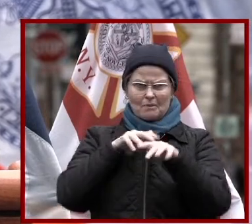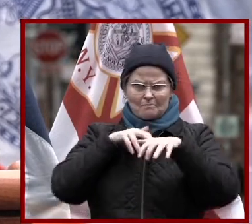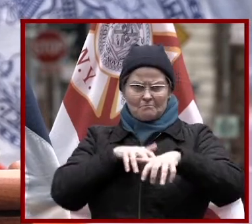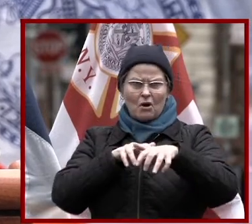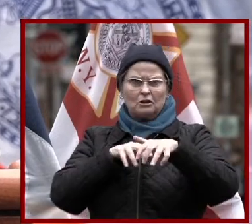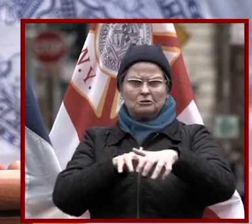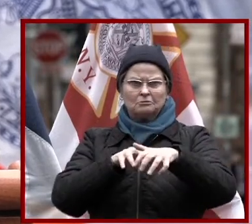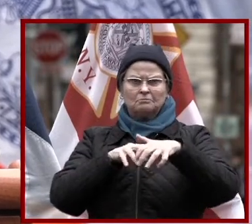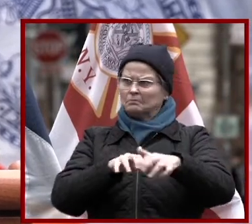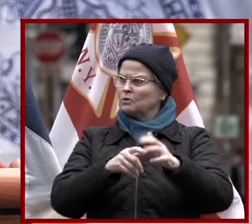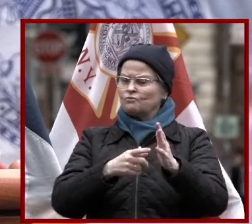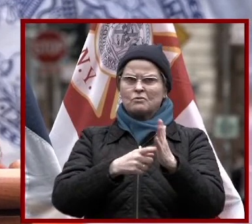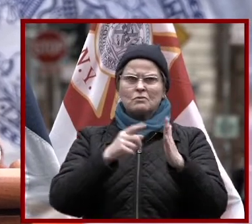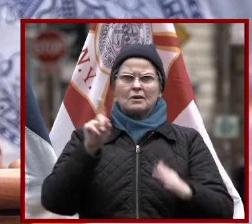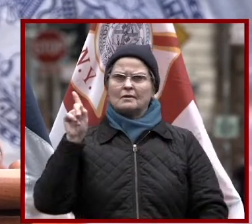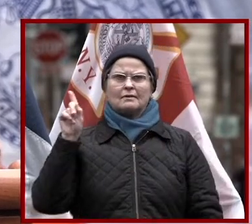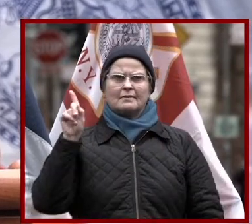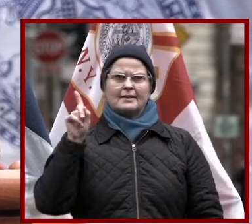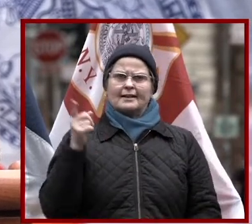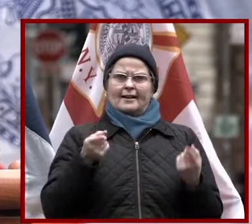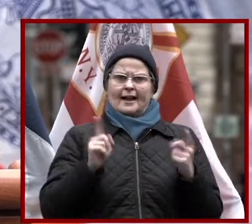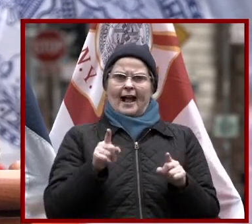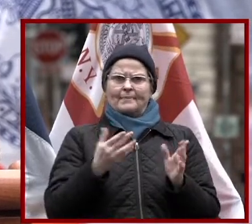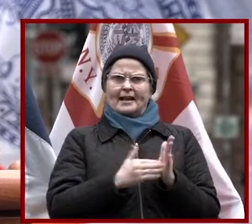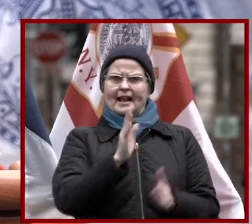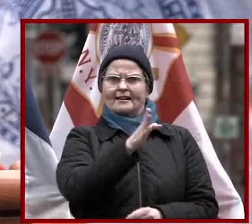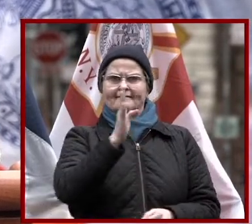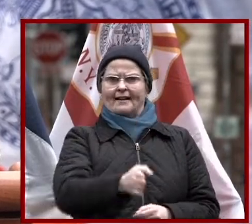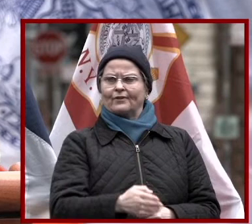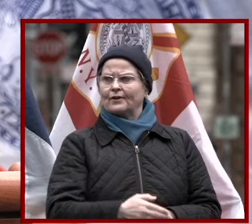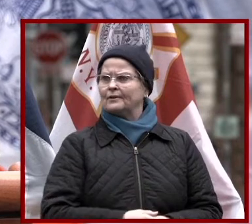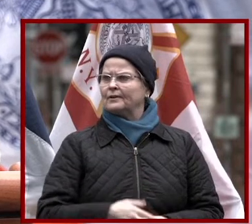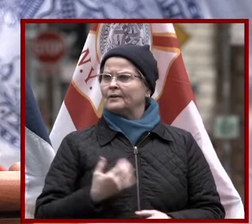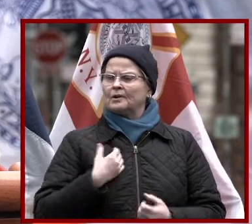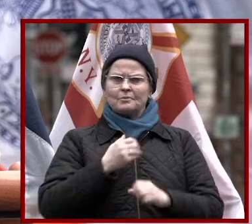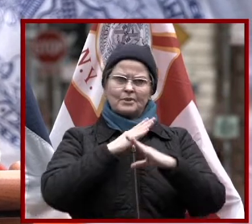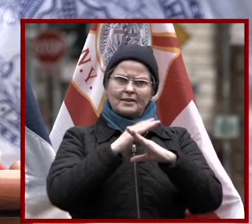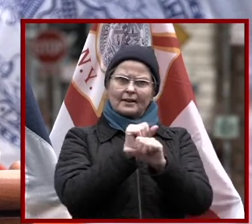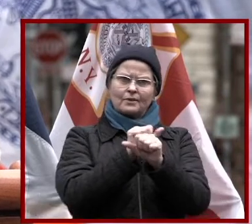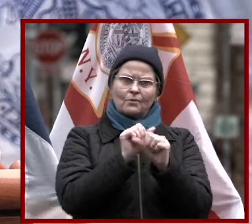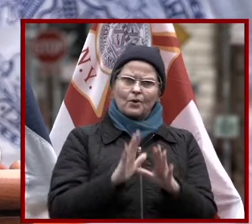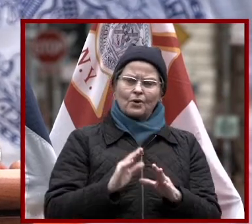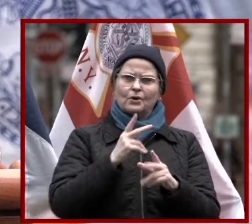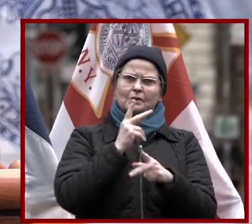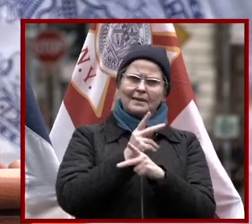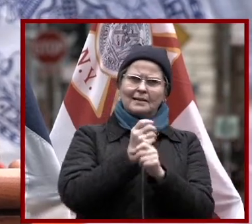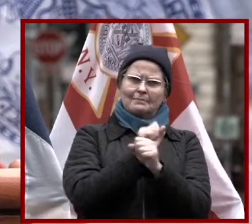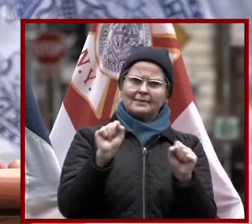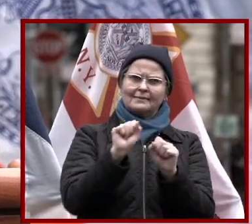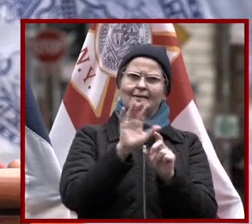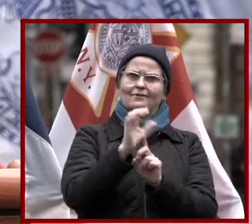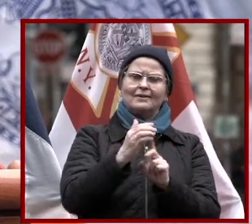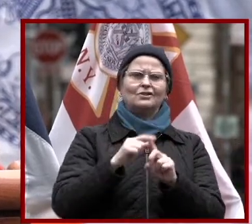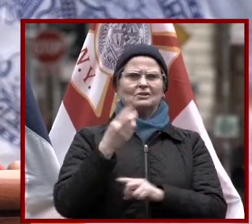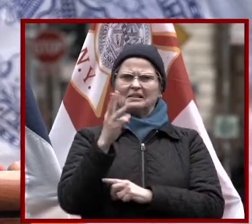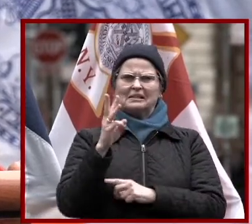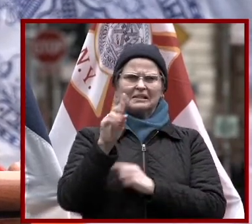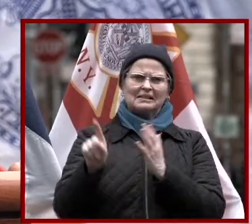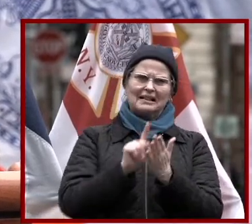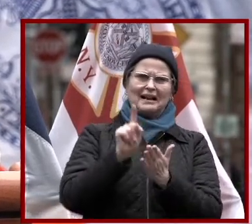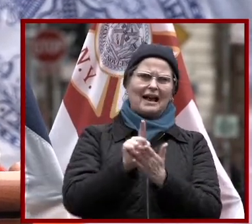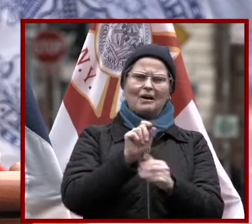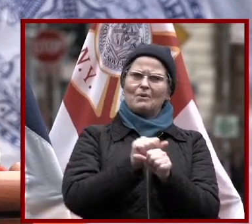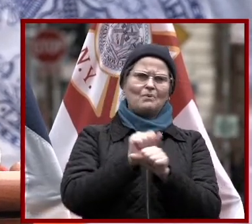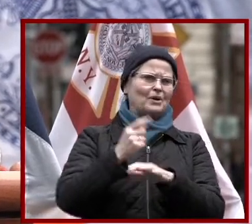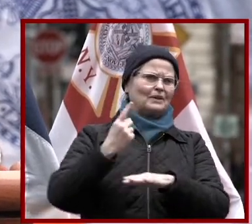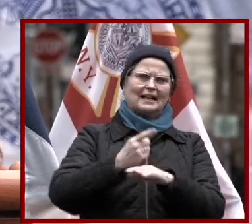again, to demand that people would be kept safe in their workplaces, to demand the end of 16-hour workdays, to demand